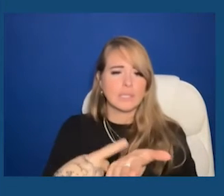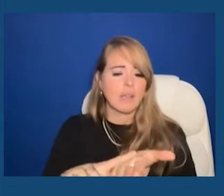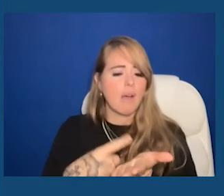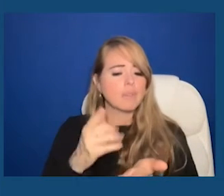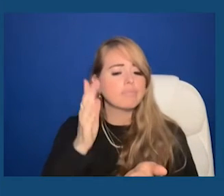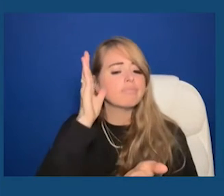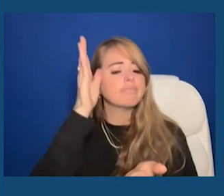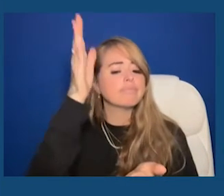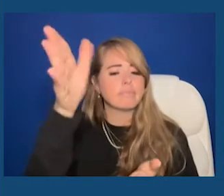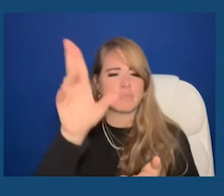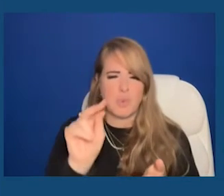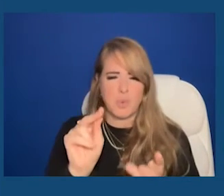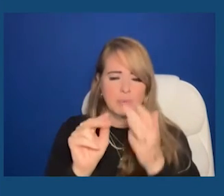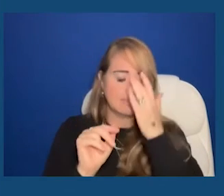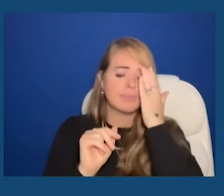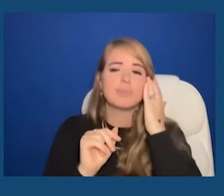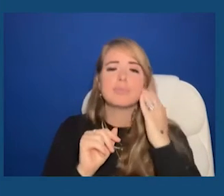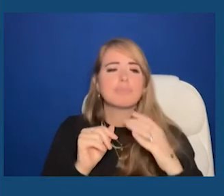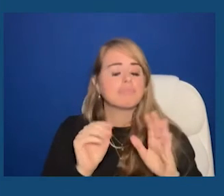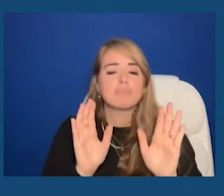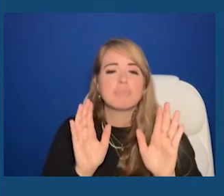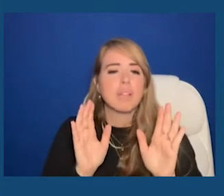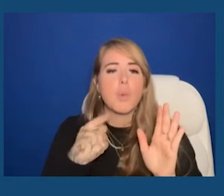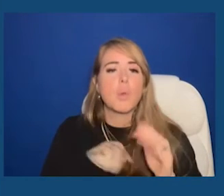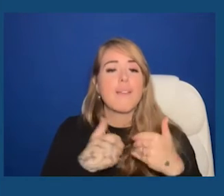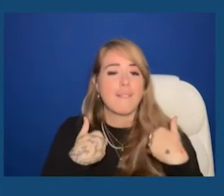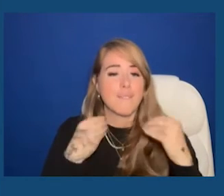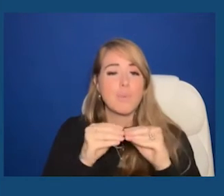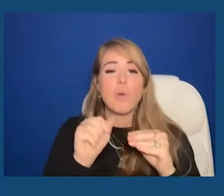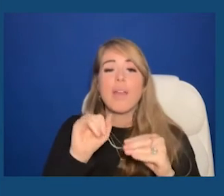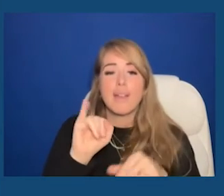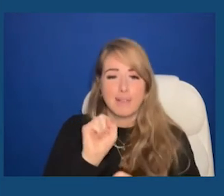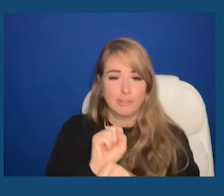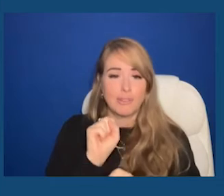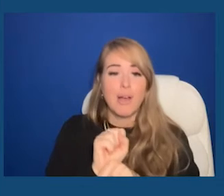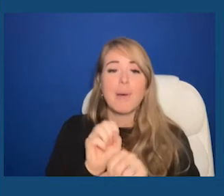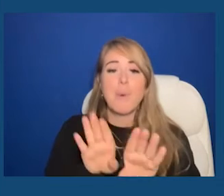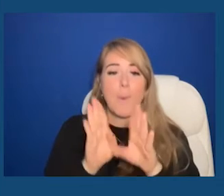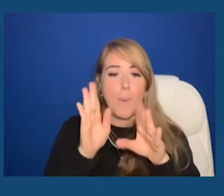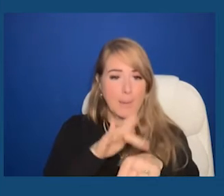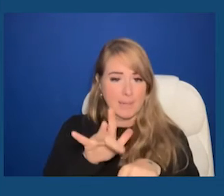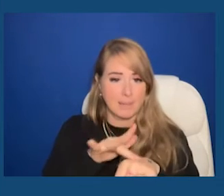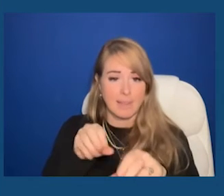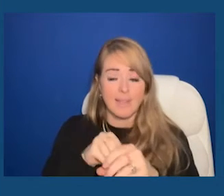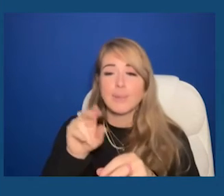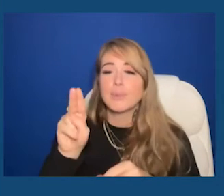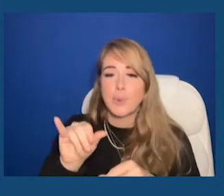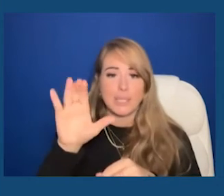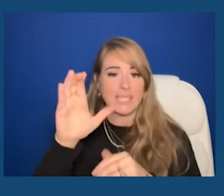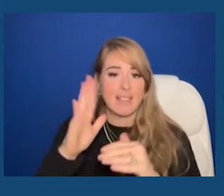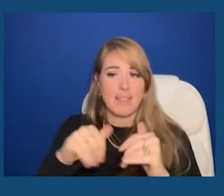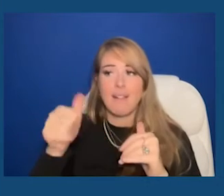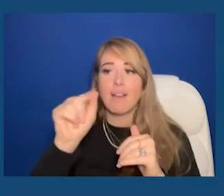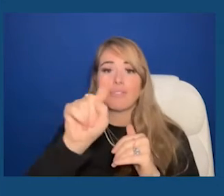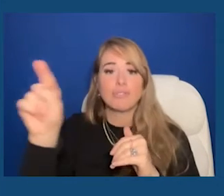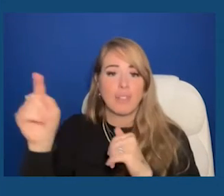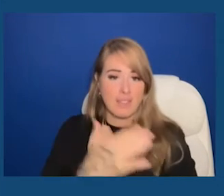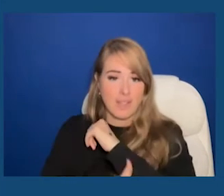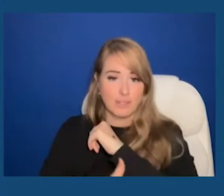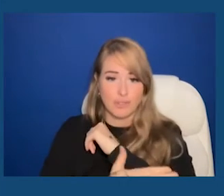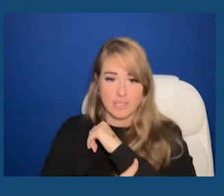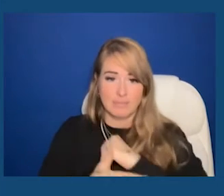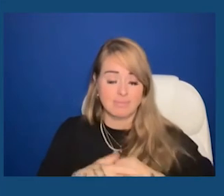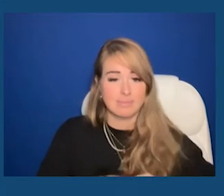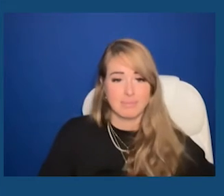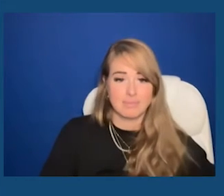future, there are more AI job openings in New York City than any place in the country, even beating out